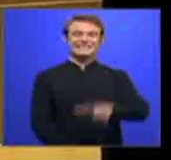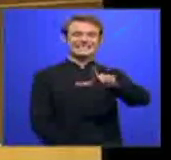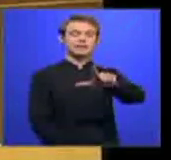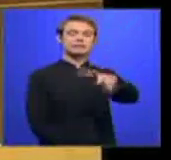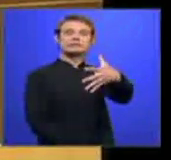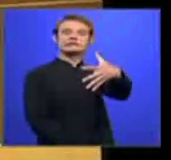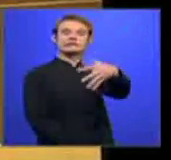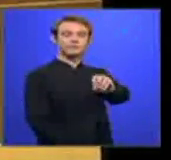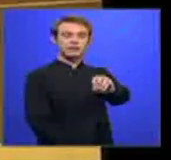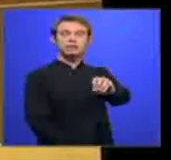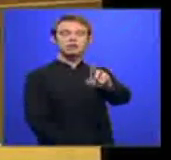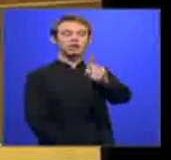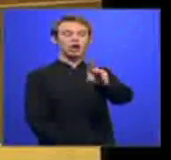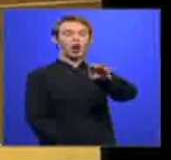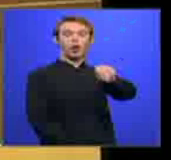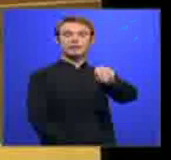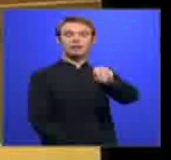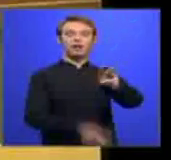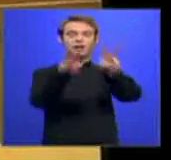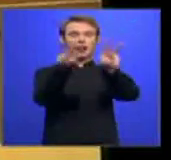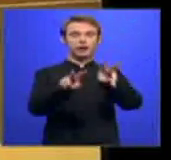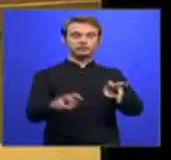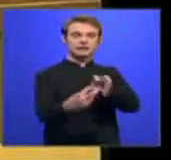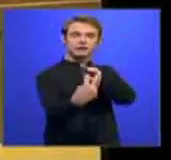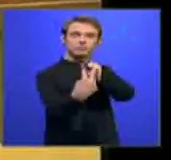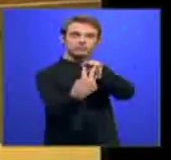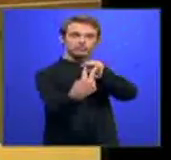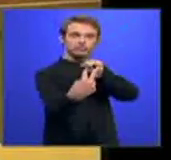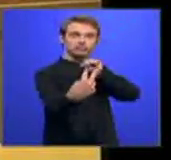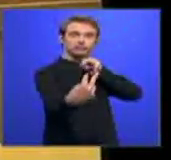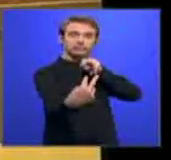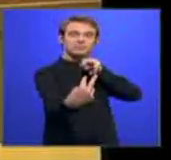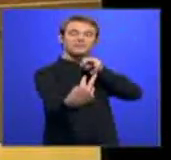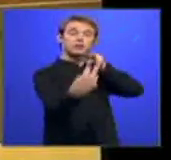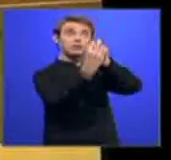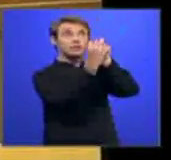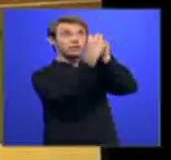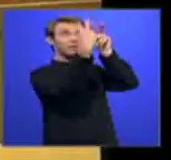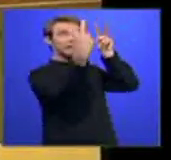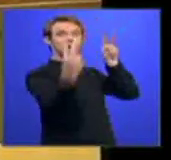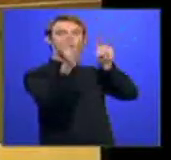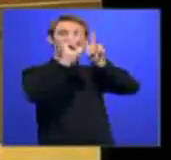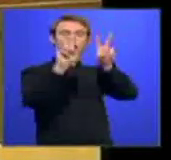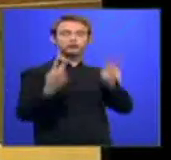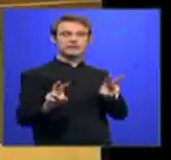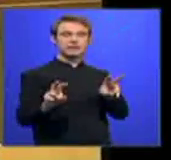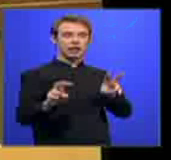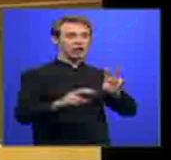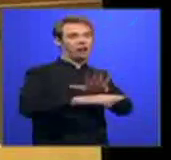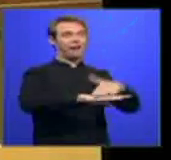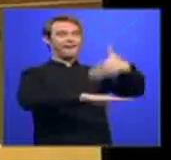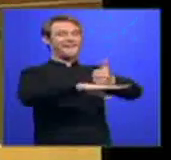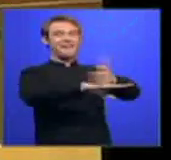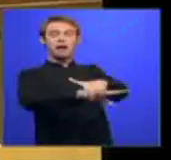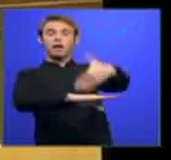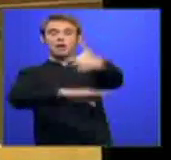675 kilometers of electricity transmission lines to connect fast-growing economic